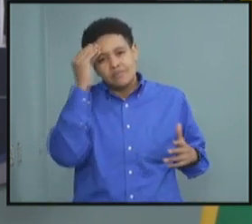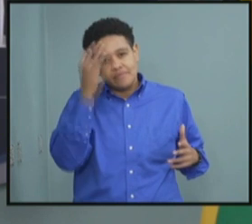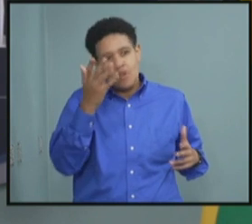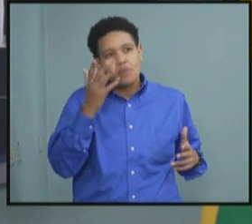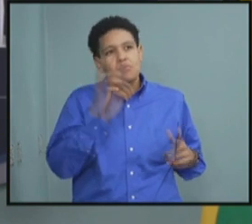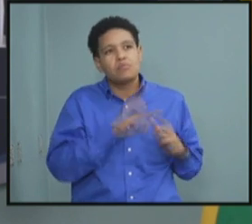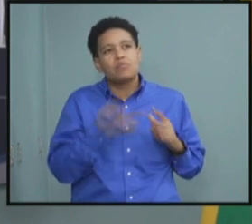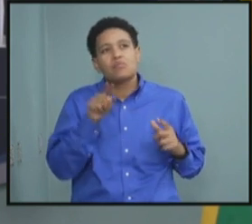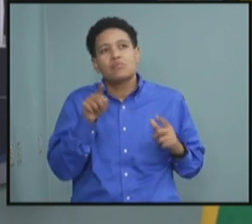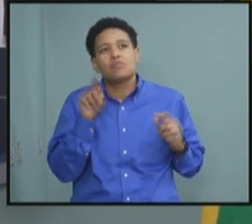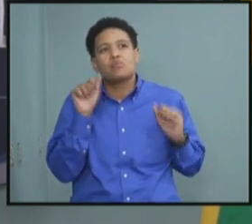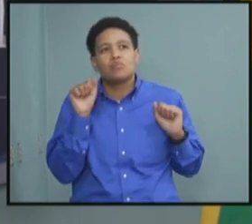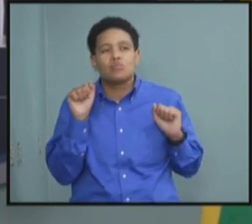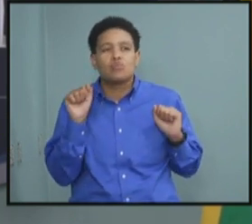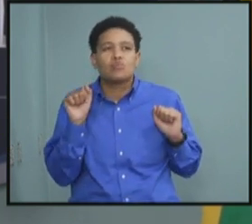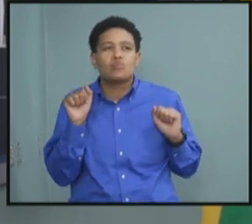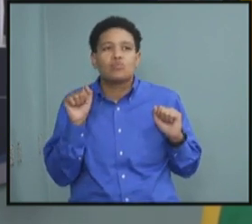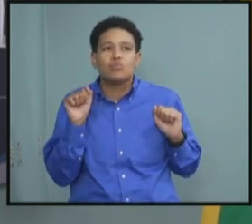you could